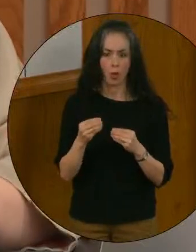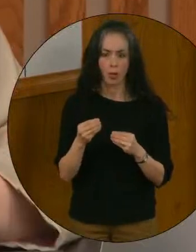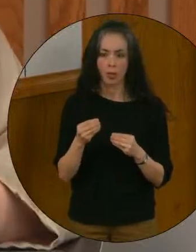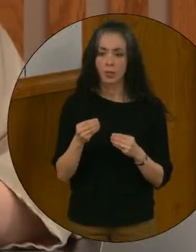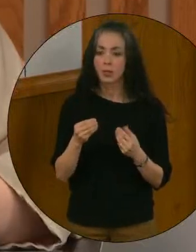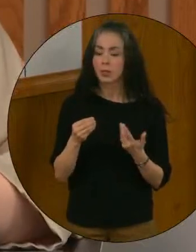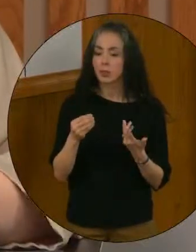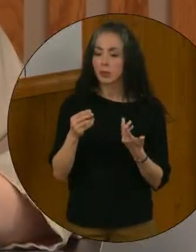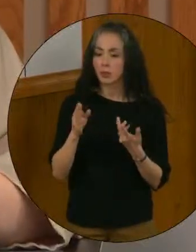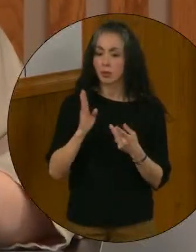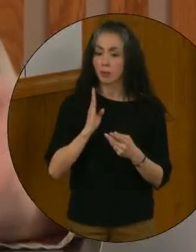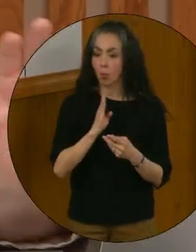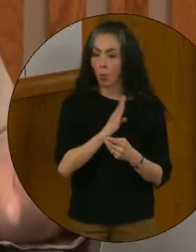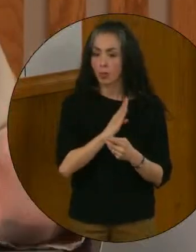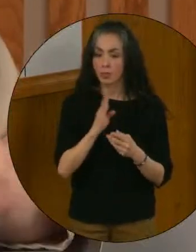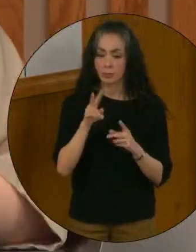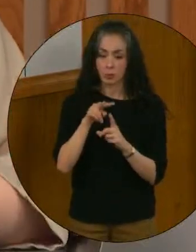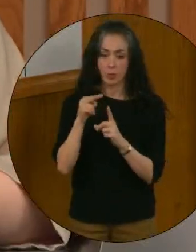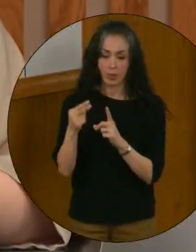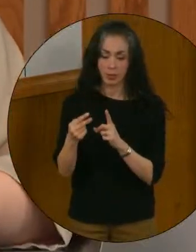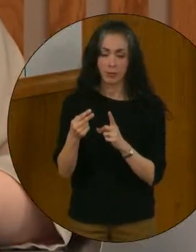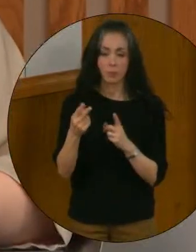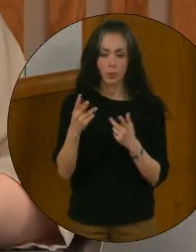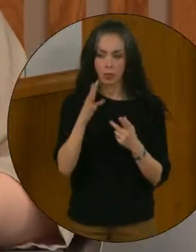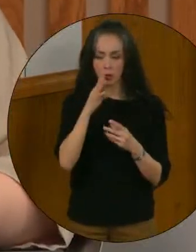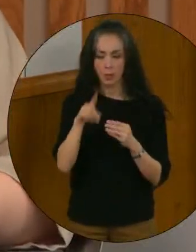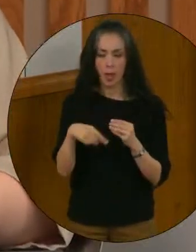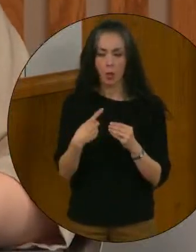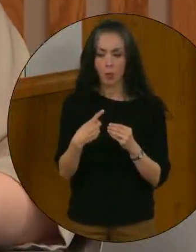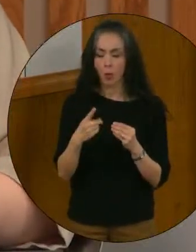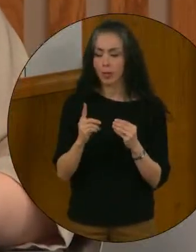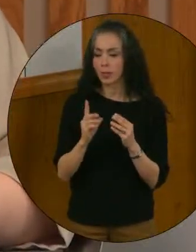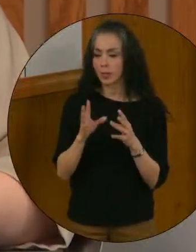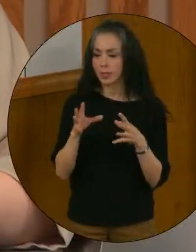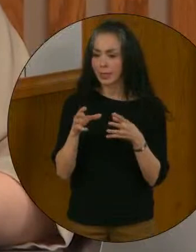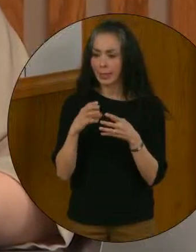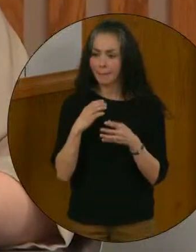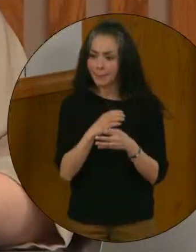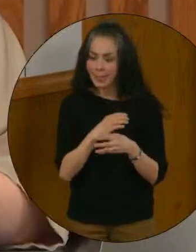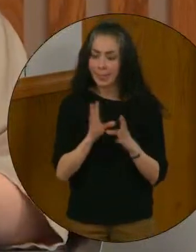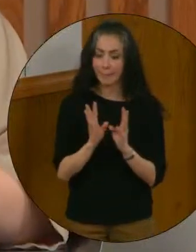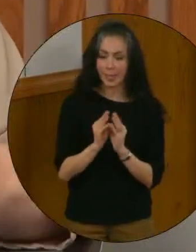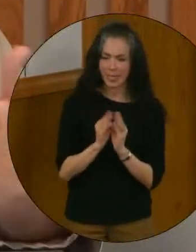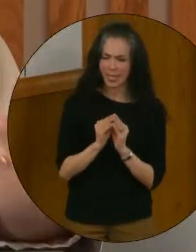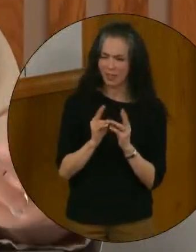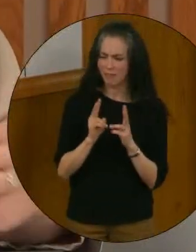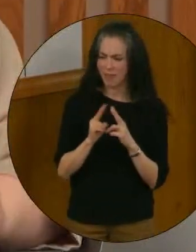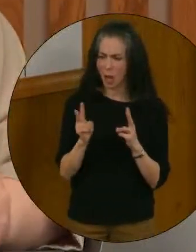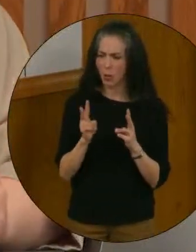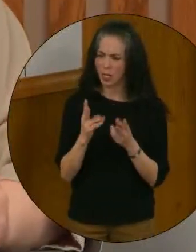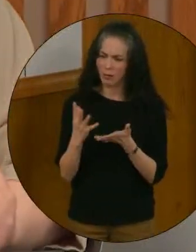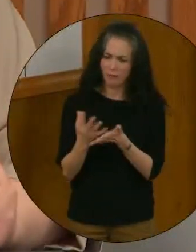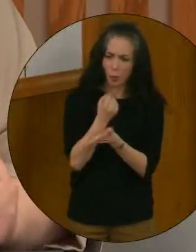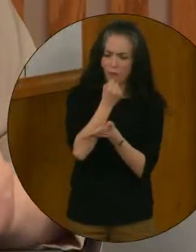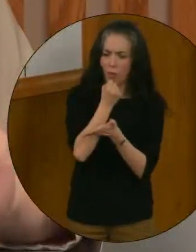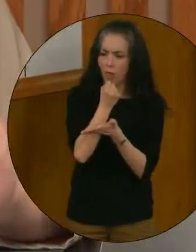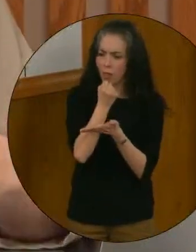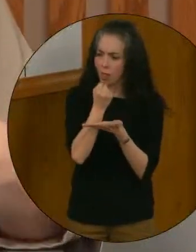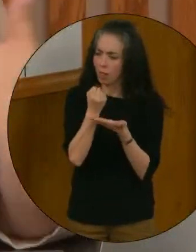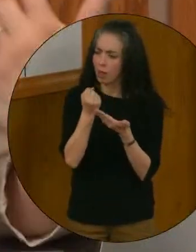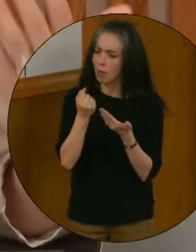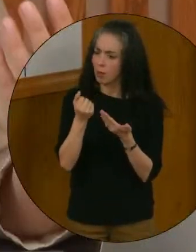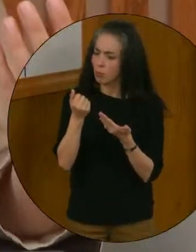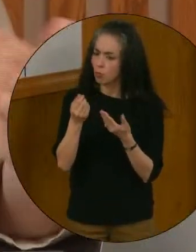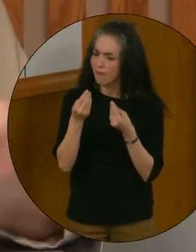the board's perspective, we have talked about more community meetings. These were very fruitful and provided a lot of insight that would